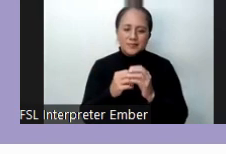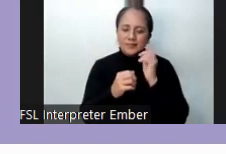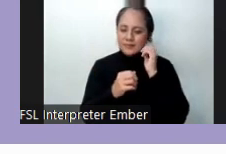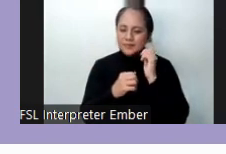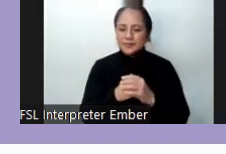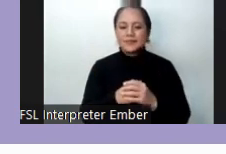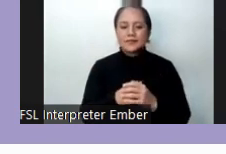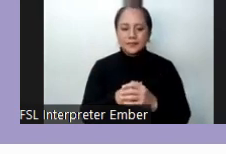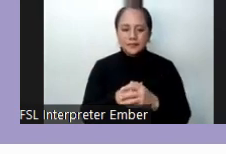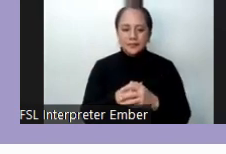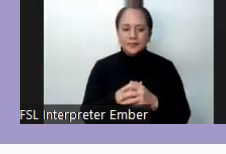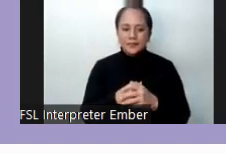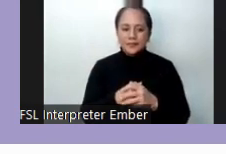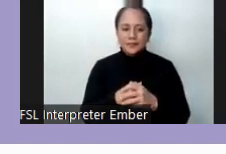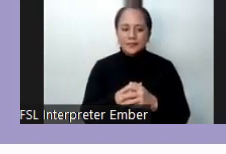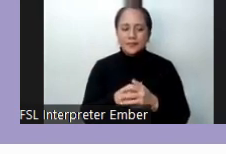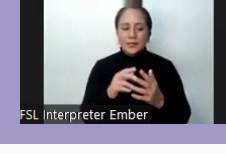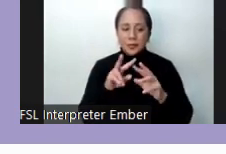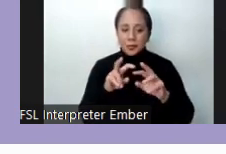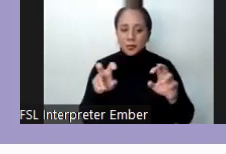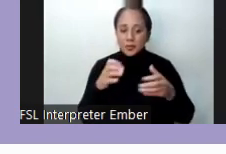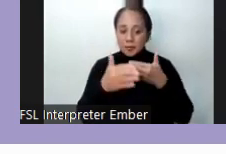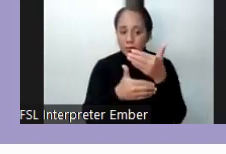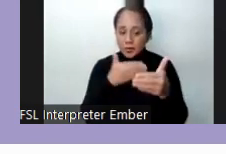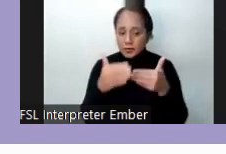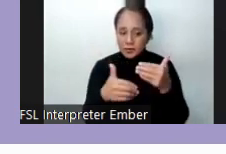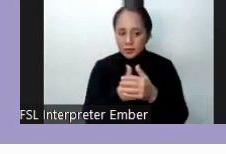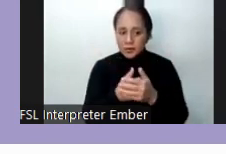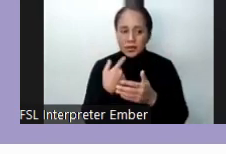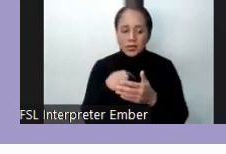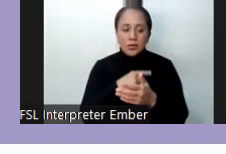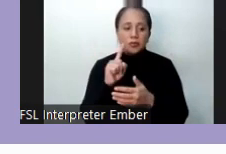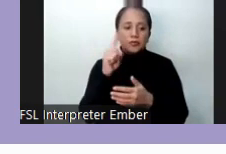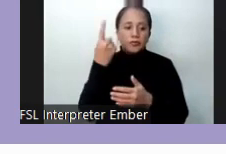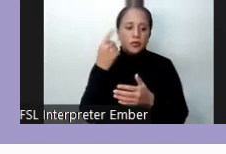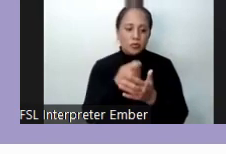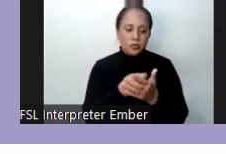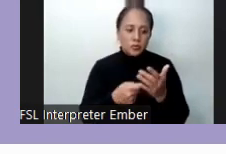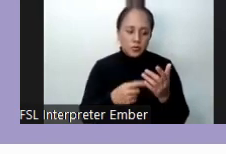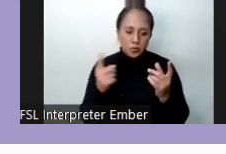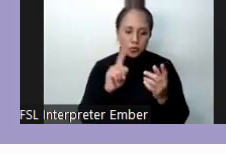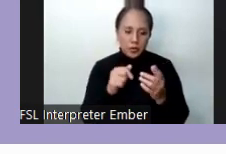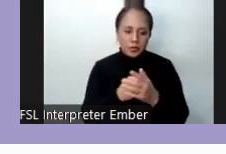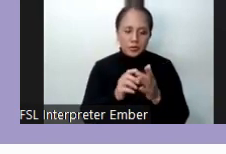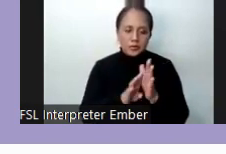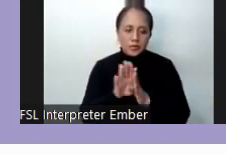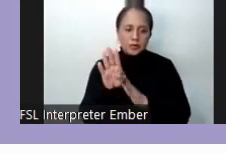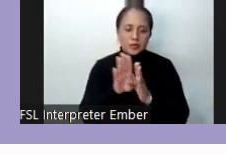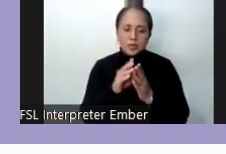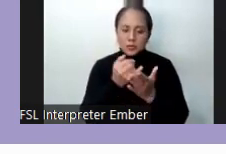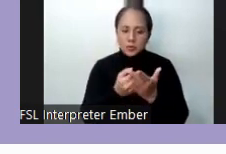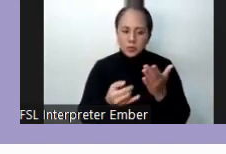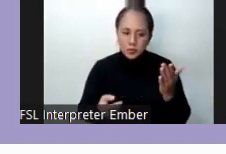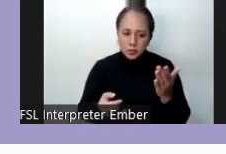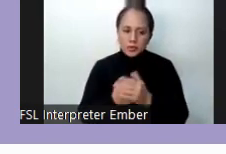activity. For the research process, our first main activity was developing the instrument and